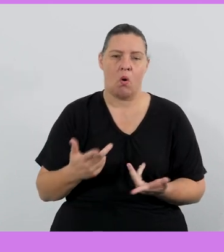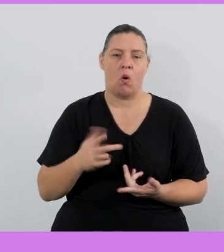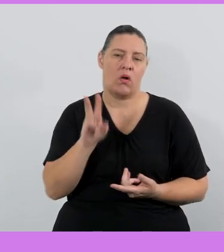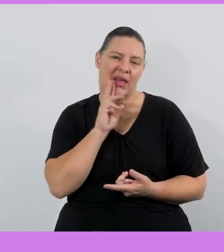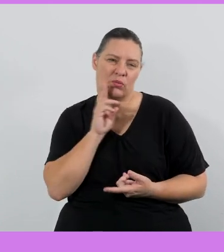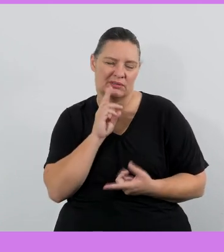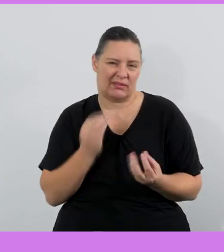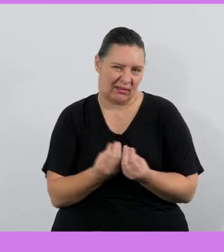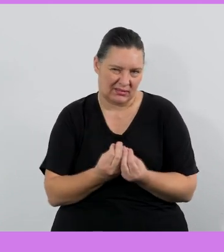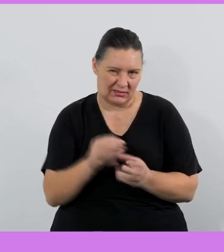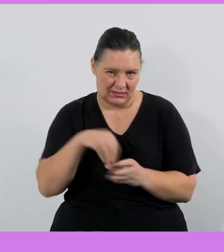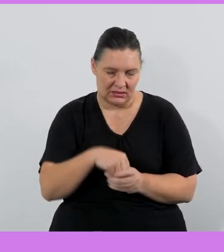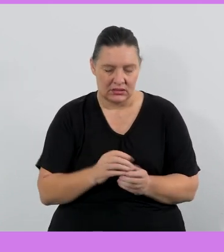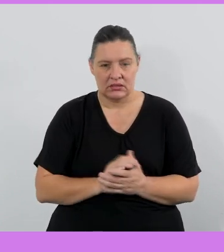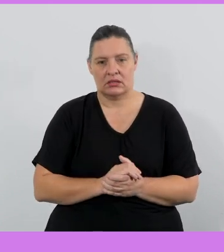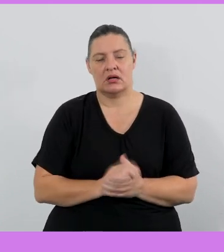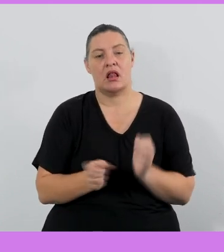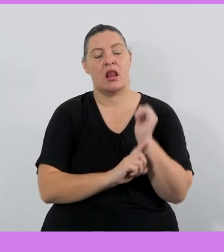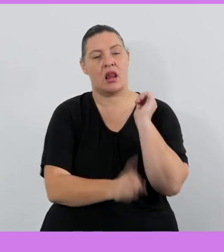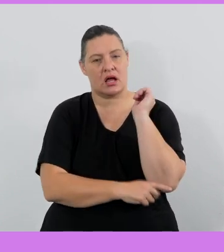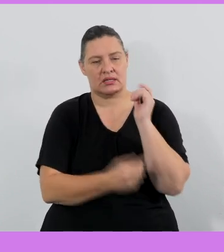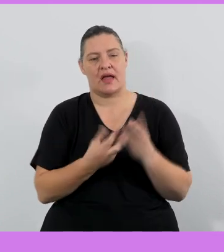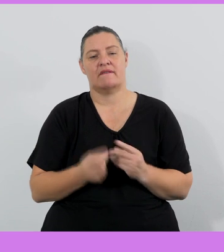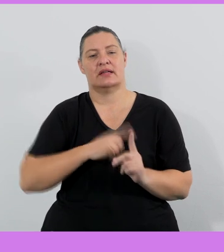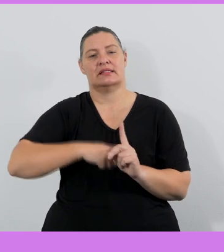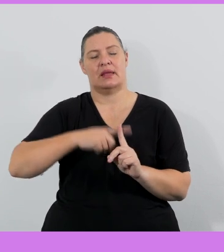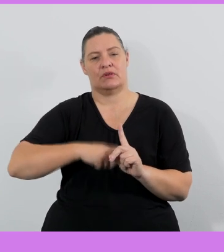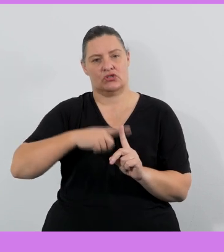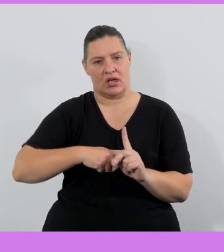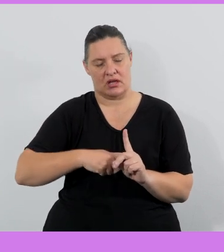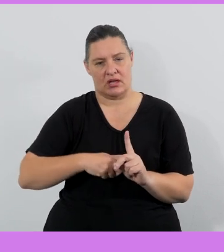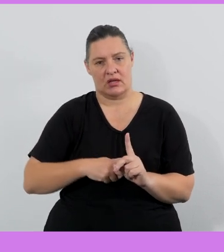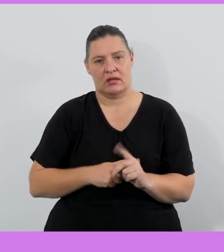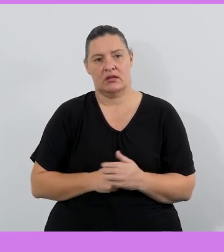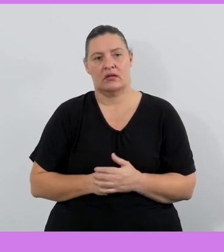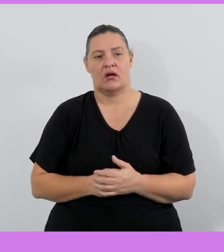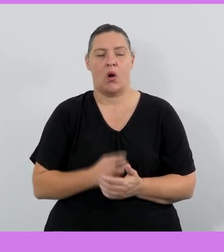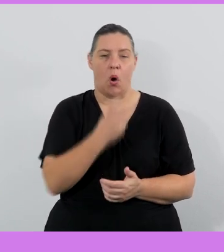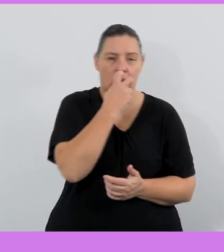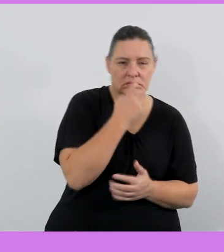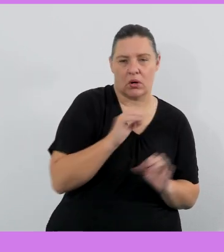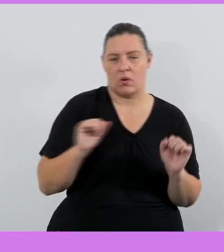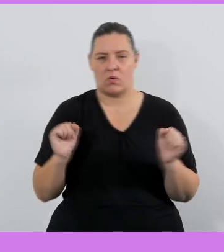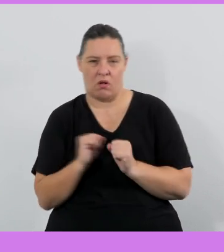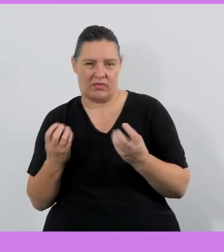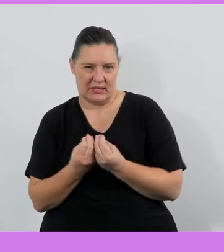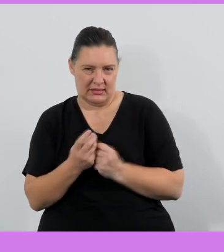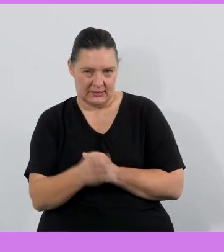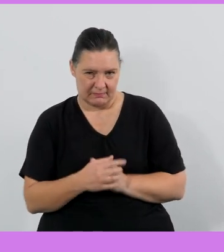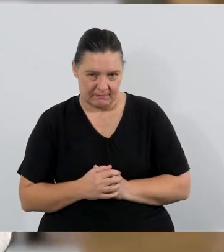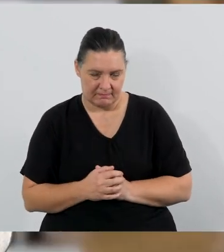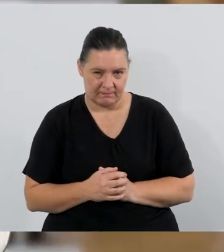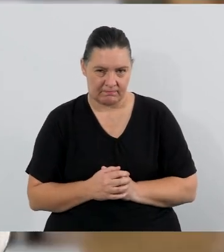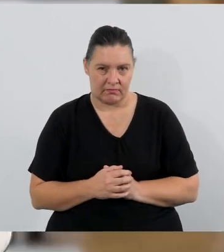liquid substance. Now, lastly, we have here temperature, the measurement of how hot or how cold a substance or option